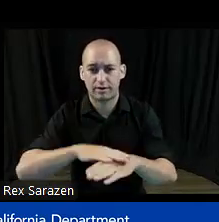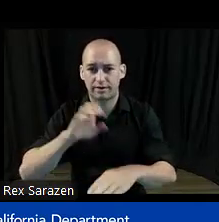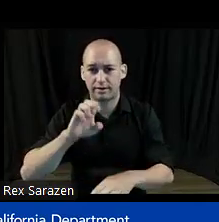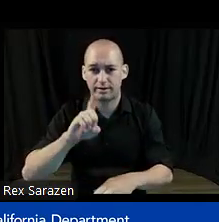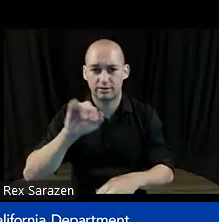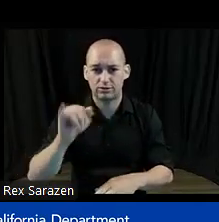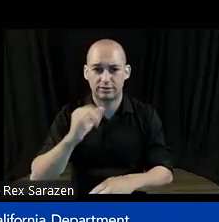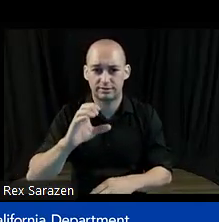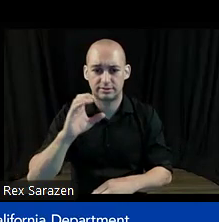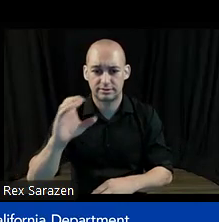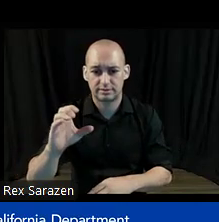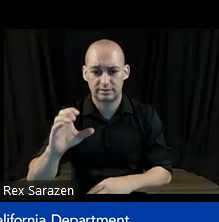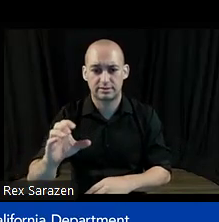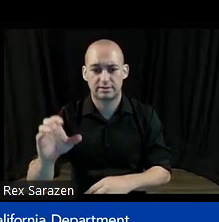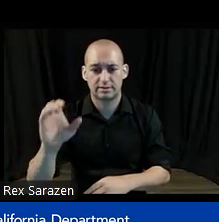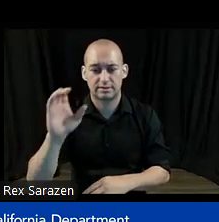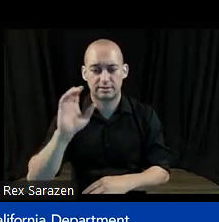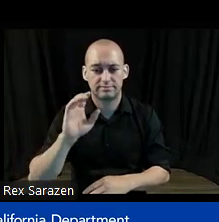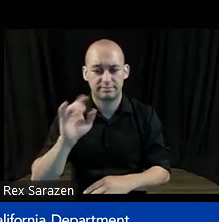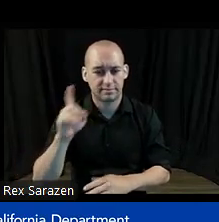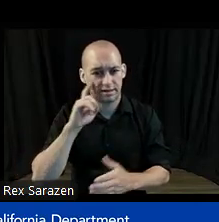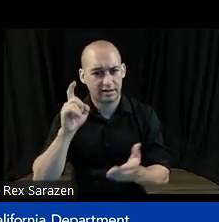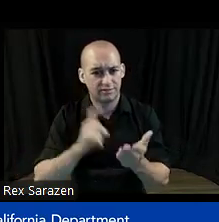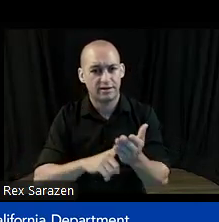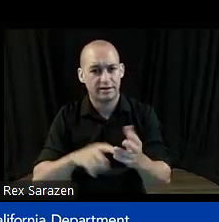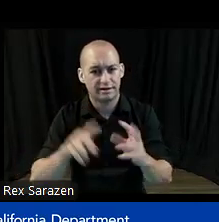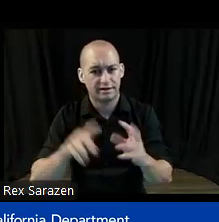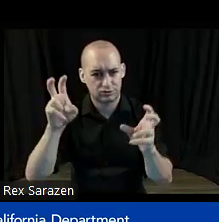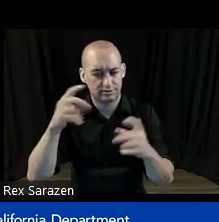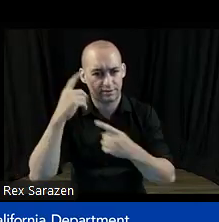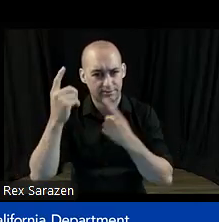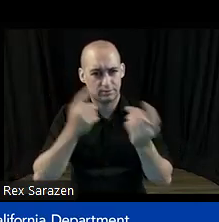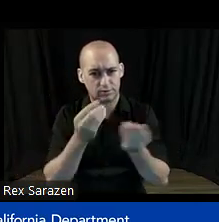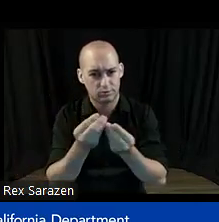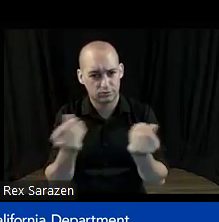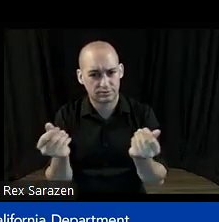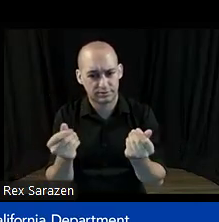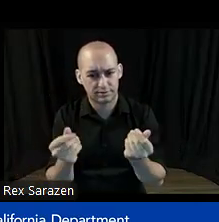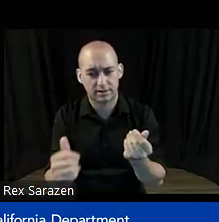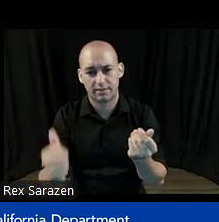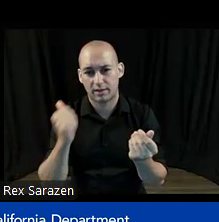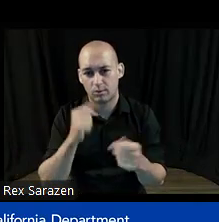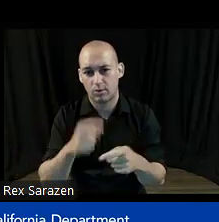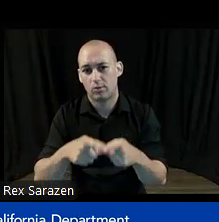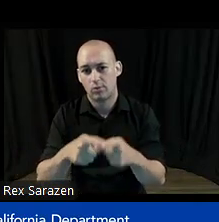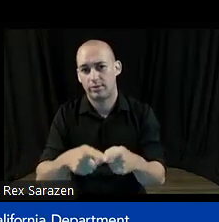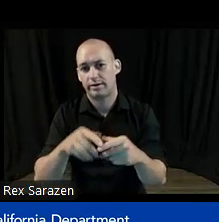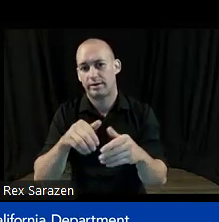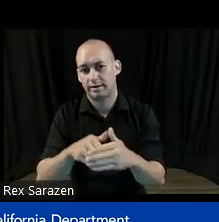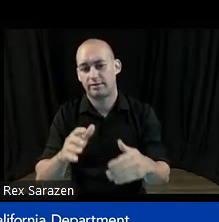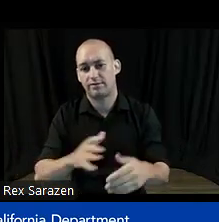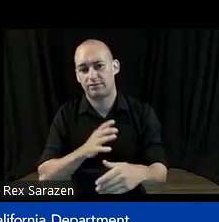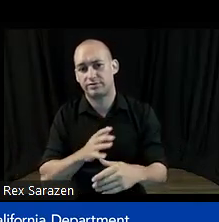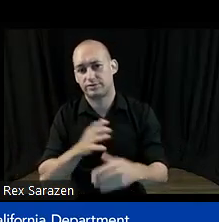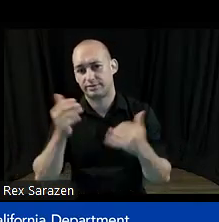EDJCC and who are here to identify issues and consider solutions. They won't be weighing in officially today or endorsing